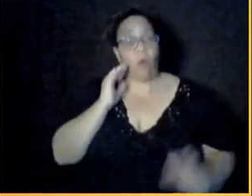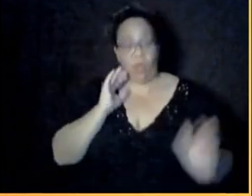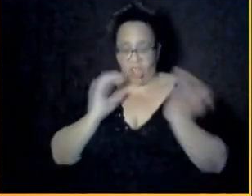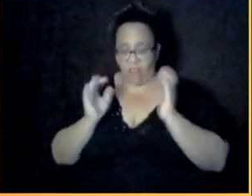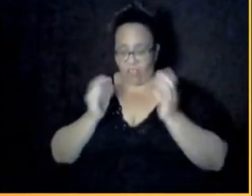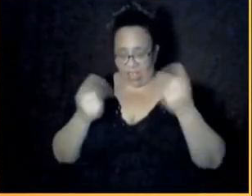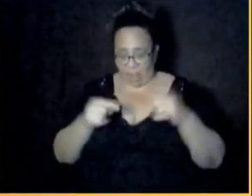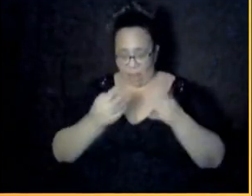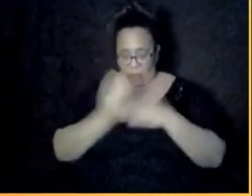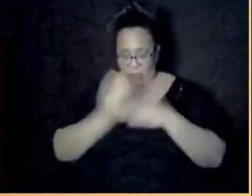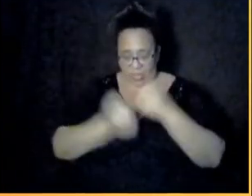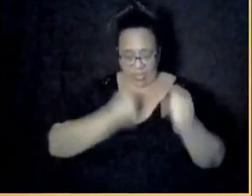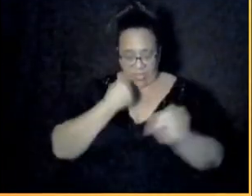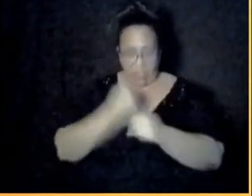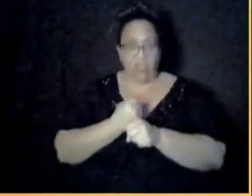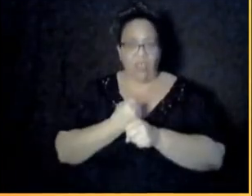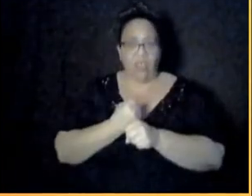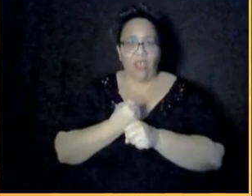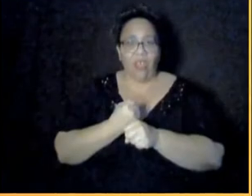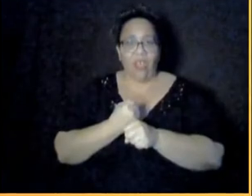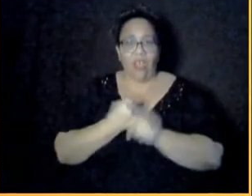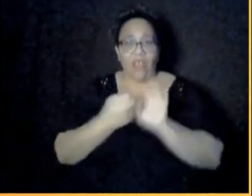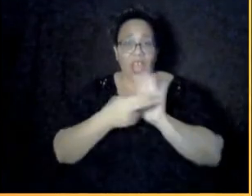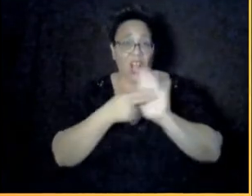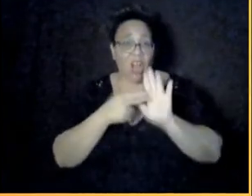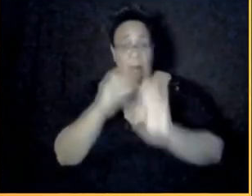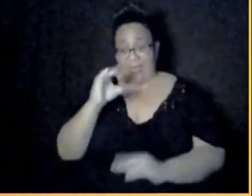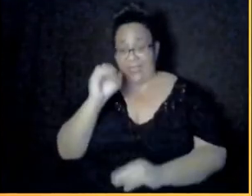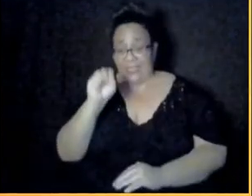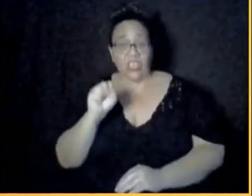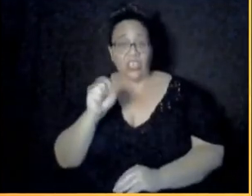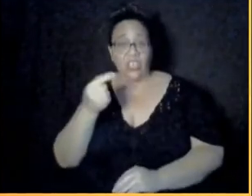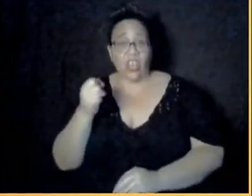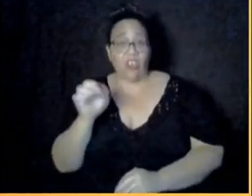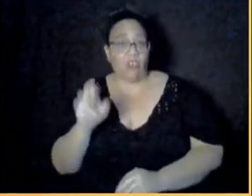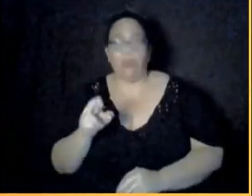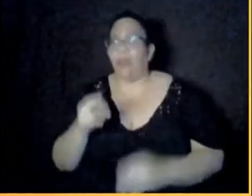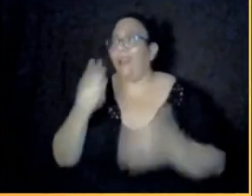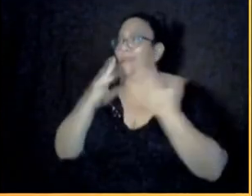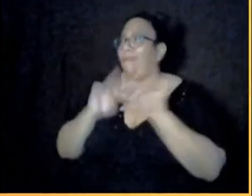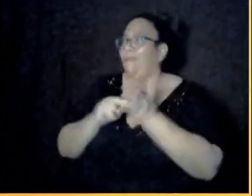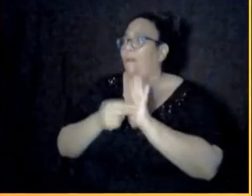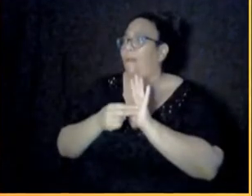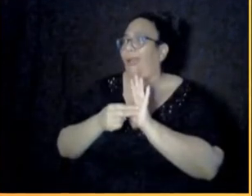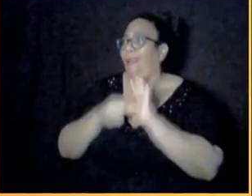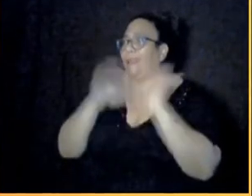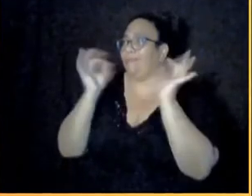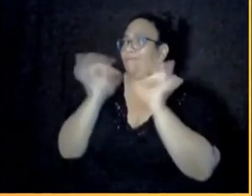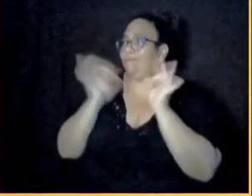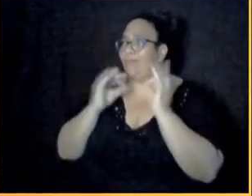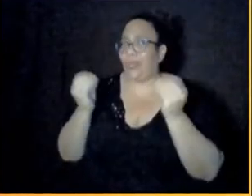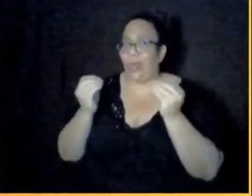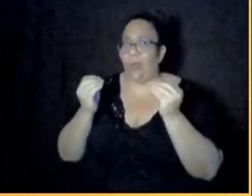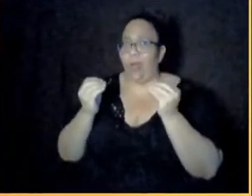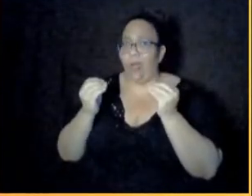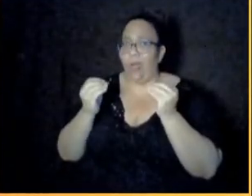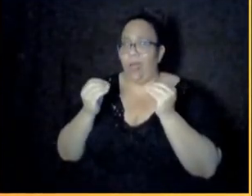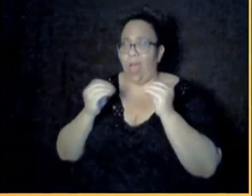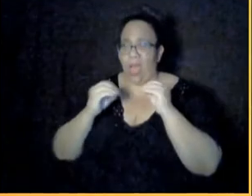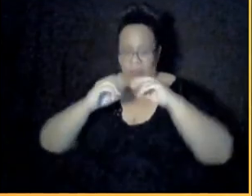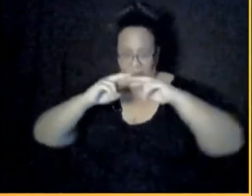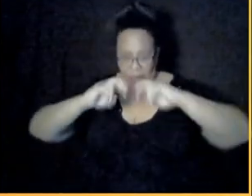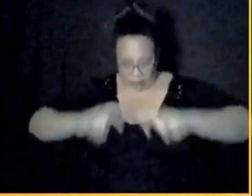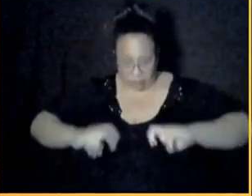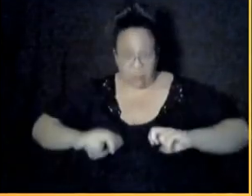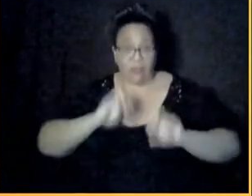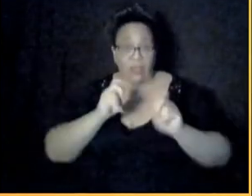year, I got called a cisgender. I didn't even know what that was until, like, you know, I didn't even know. I'm like, okay.